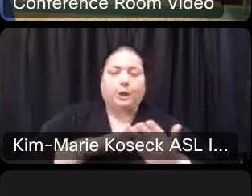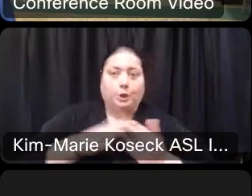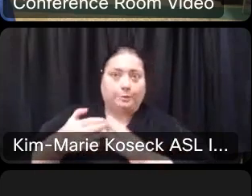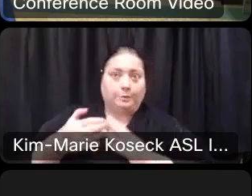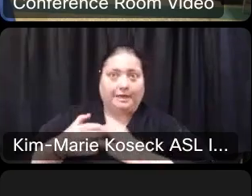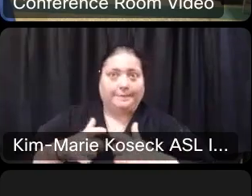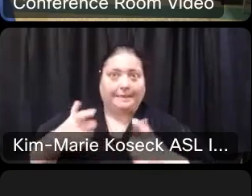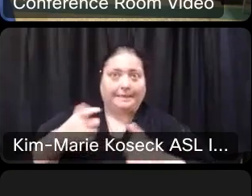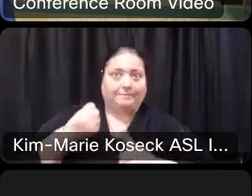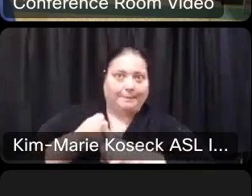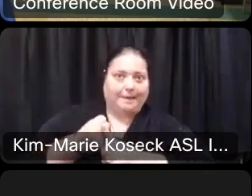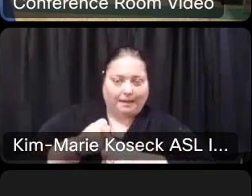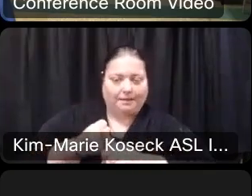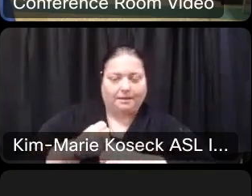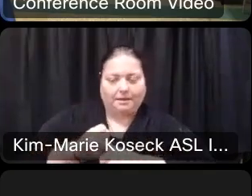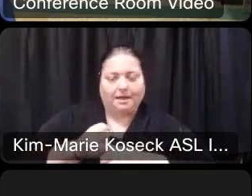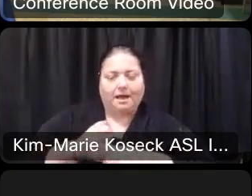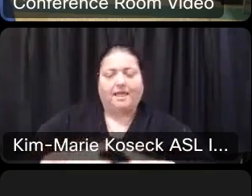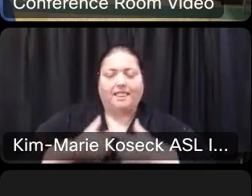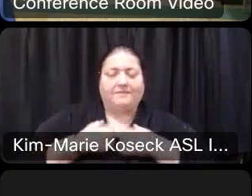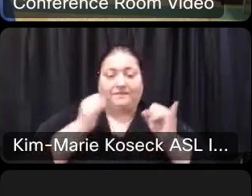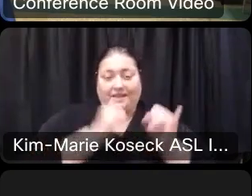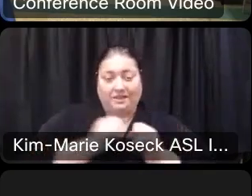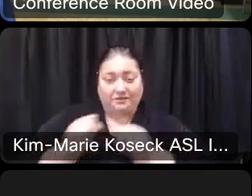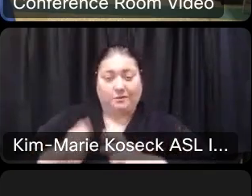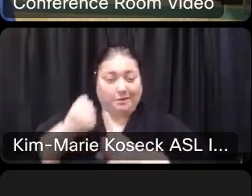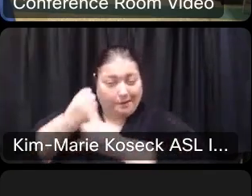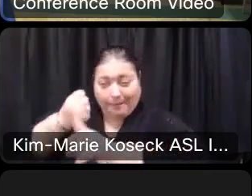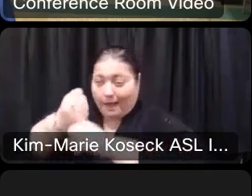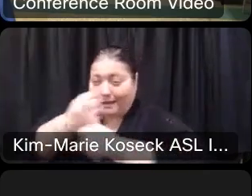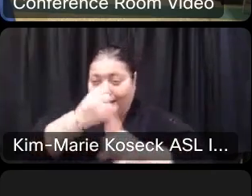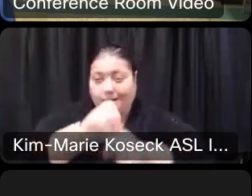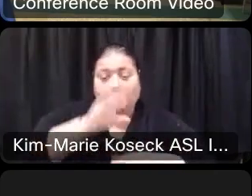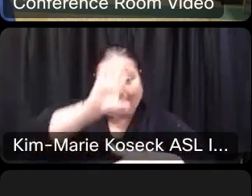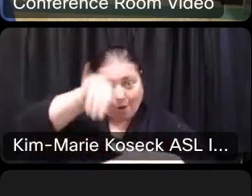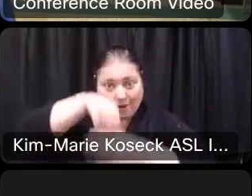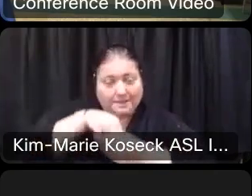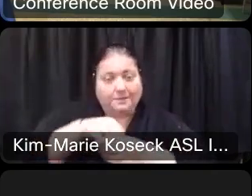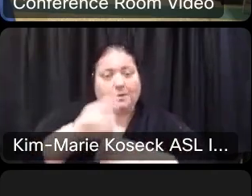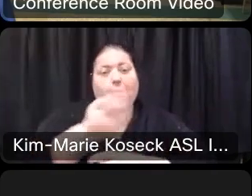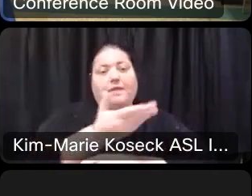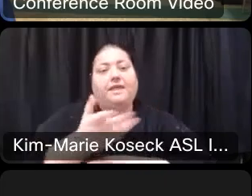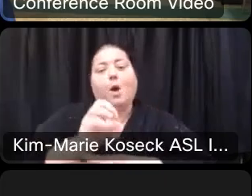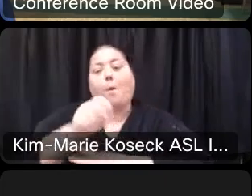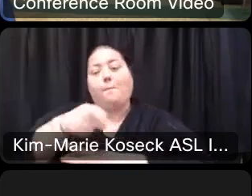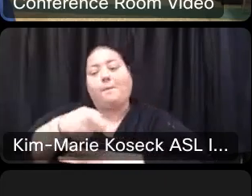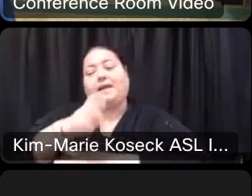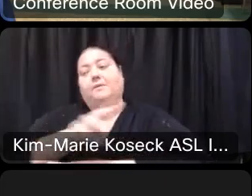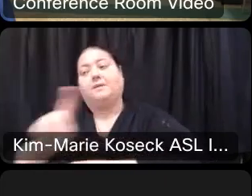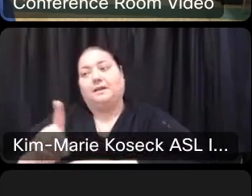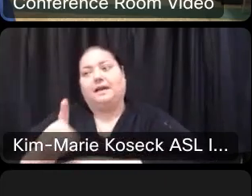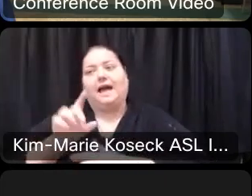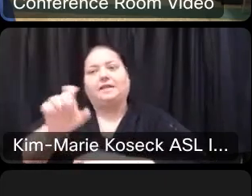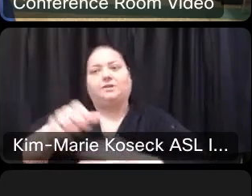huge impact on the lives of individuals impacted by autism. But I think one thing is OPWDD has to loosen up